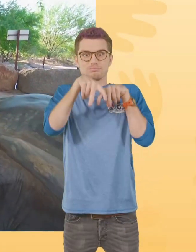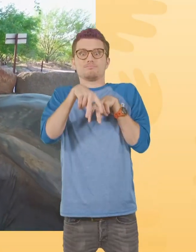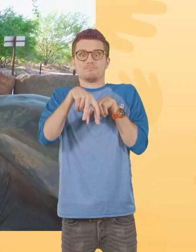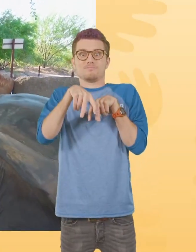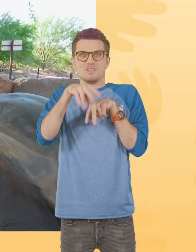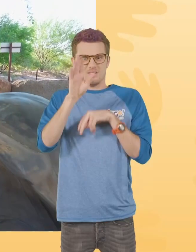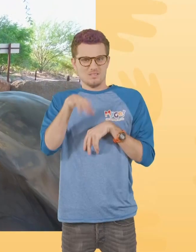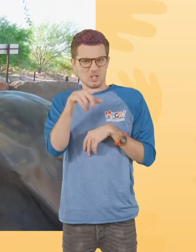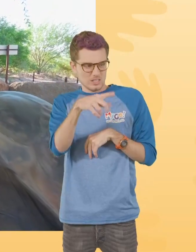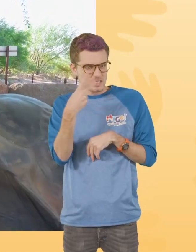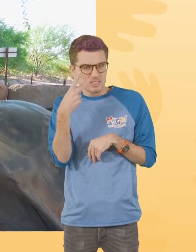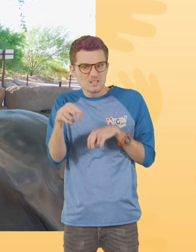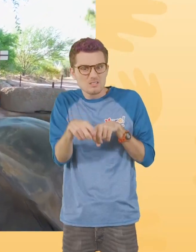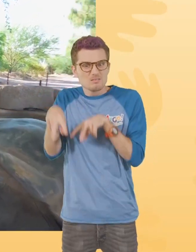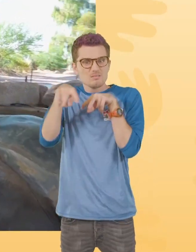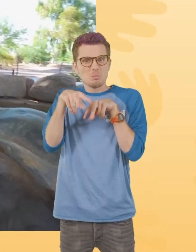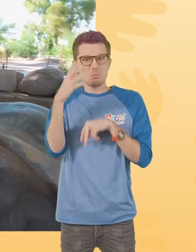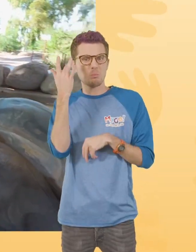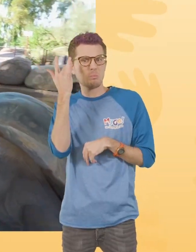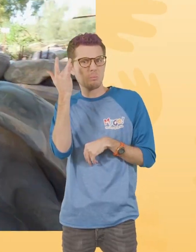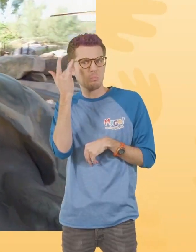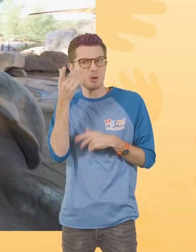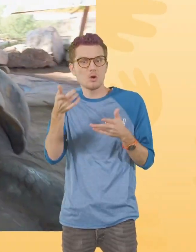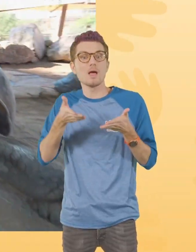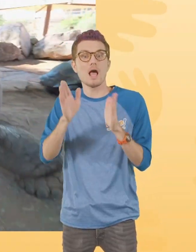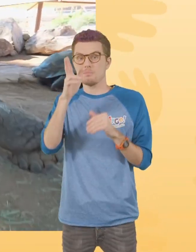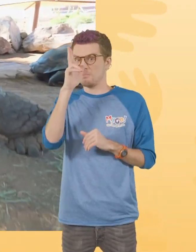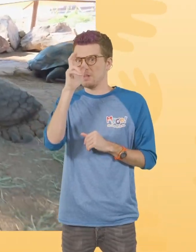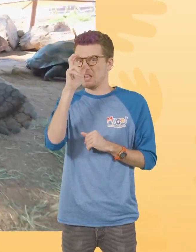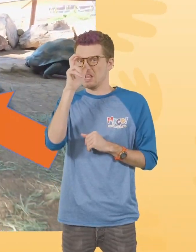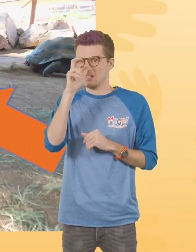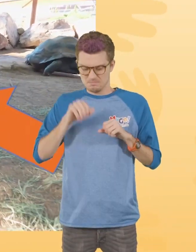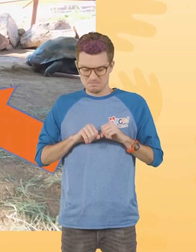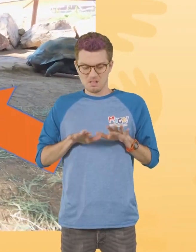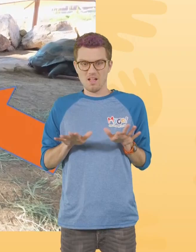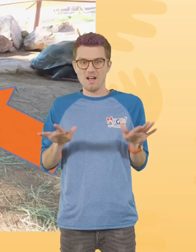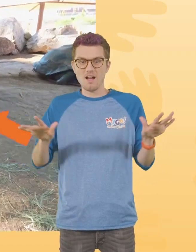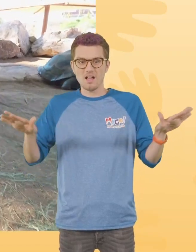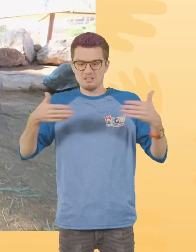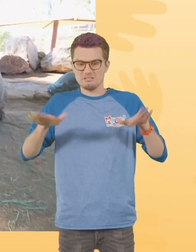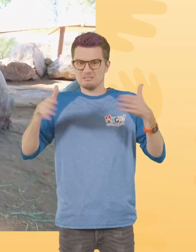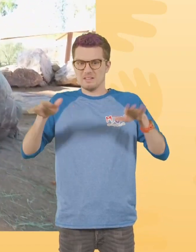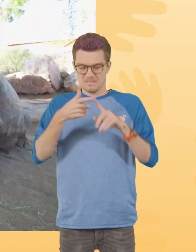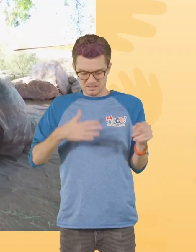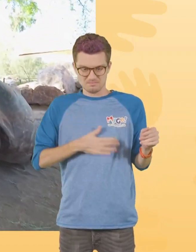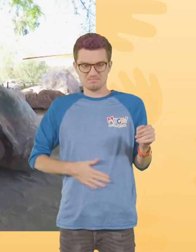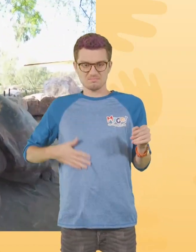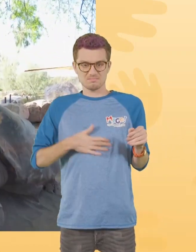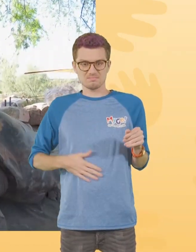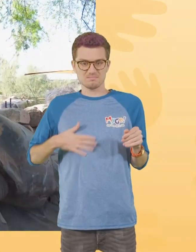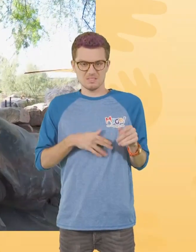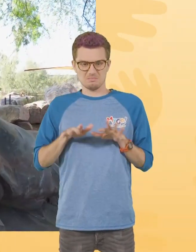Whoa! Look, the tortoise is off the ground. Do you see that? Because that allows for all